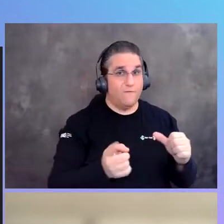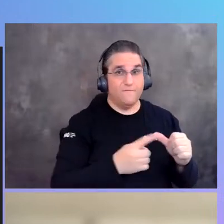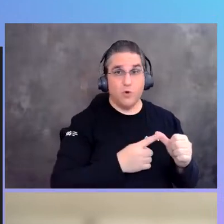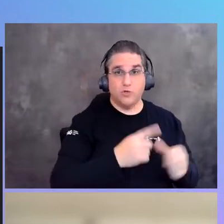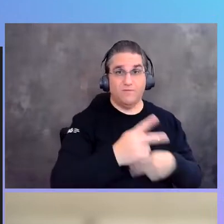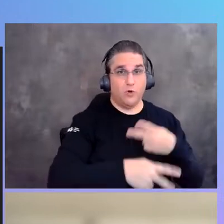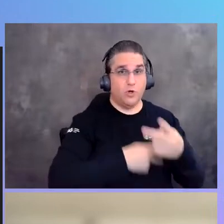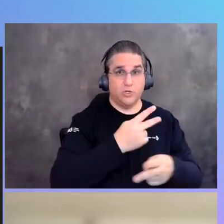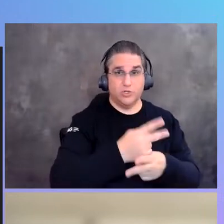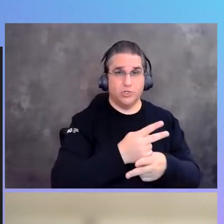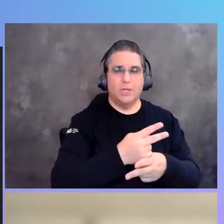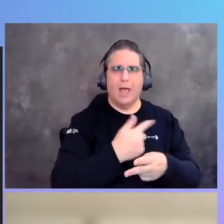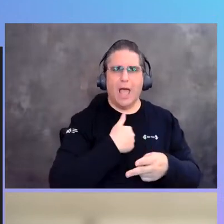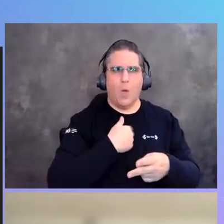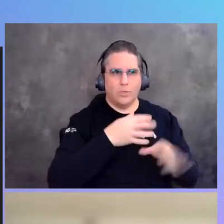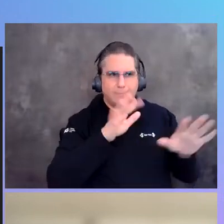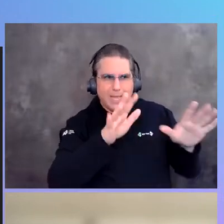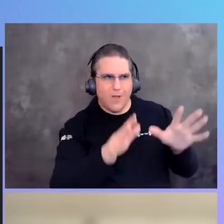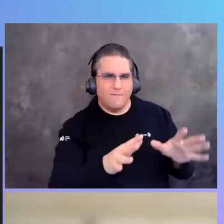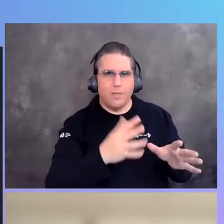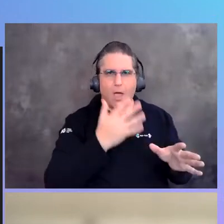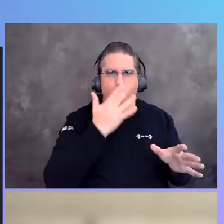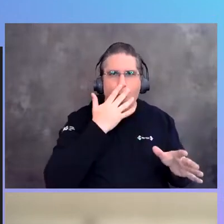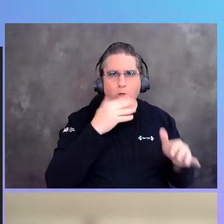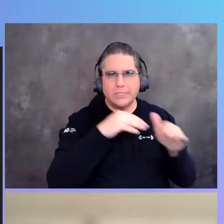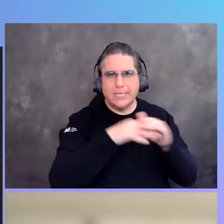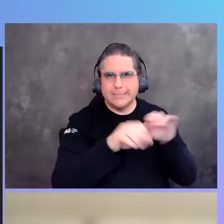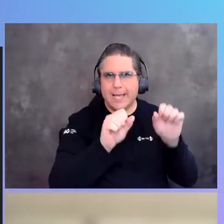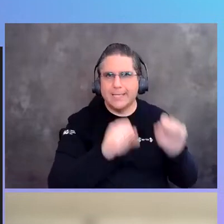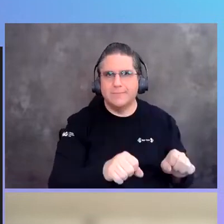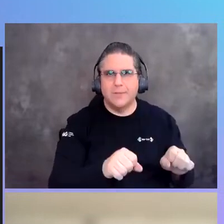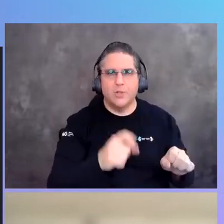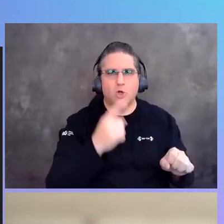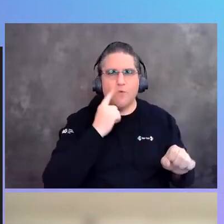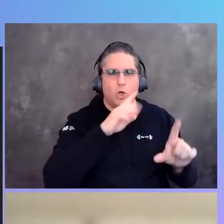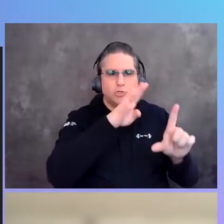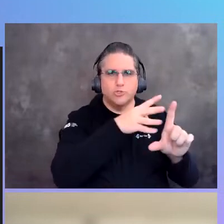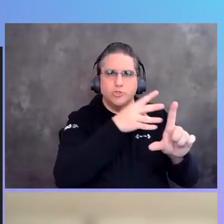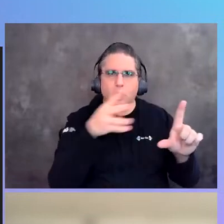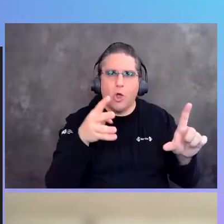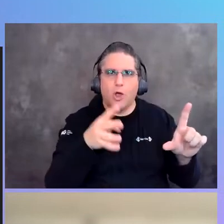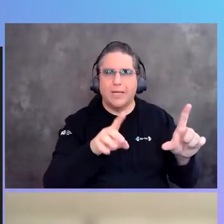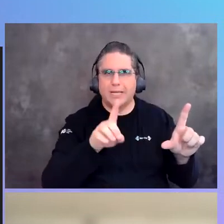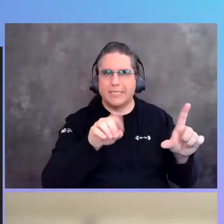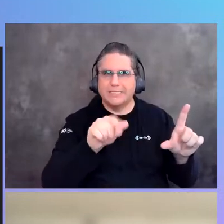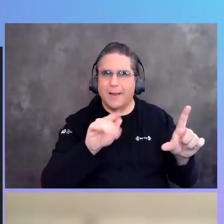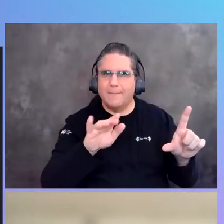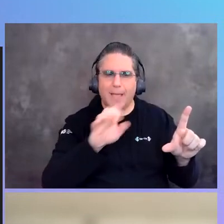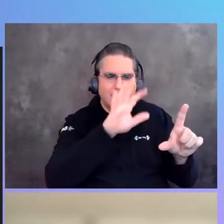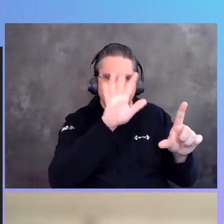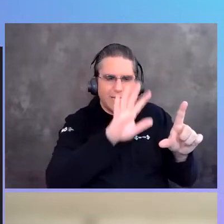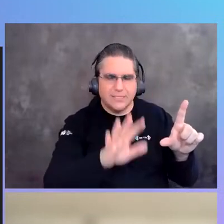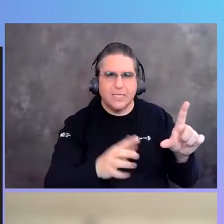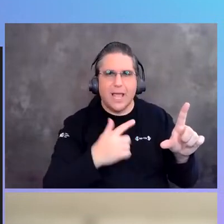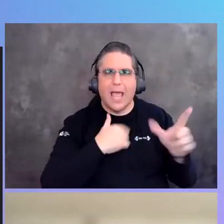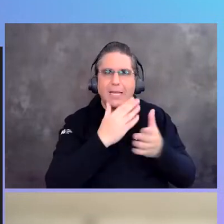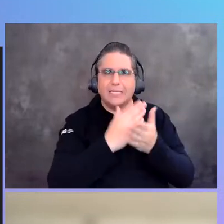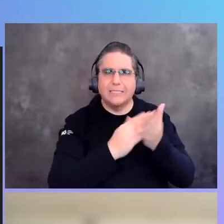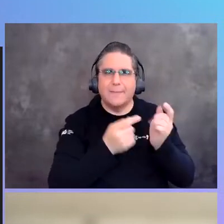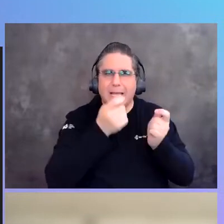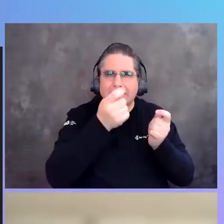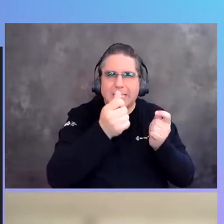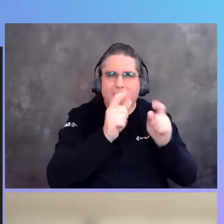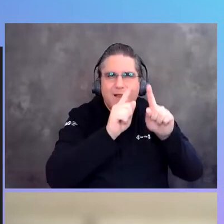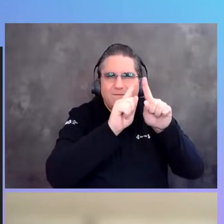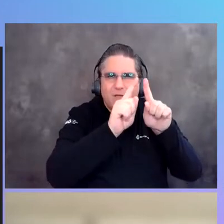all the colors super accessible. So for things like charting and data visualization, we went from having all these very subtle, slight